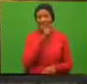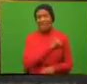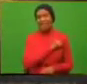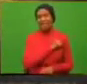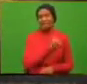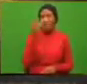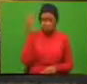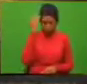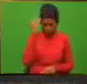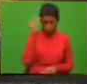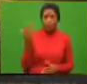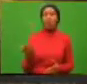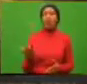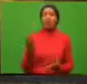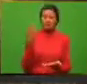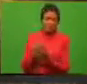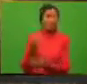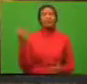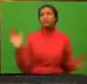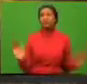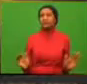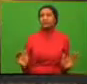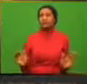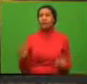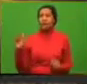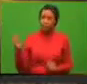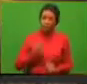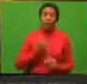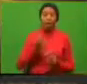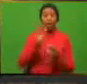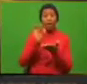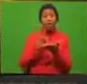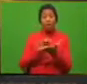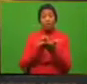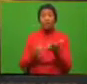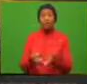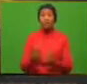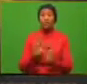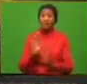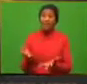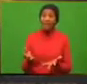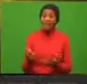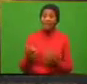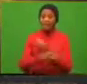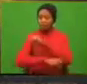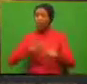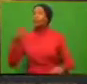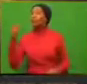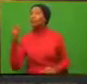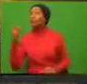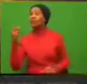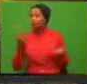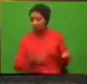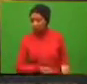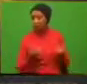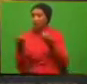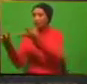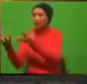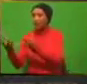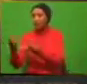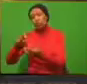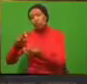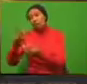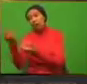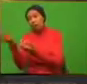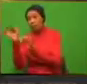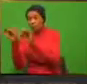we know that as a fact. Our results, our votes were stolen and given to certain